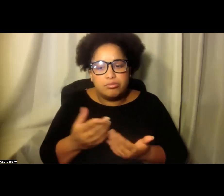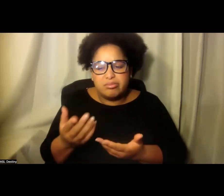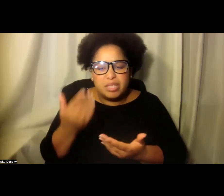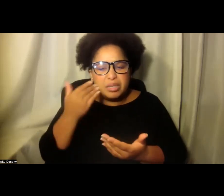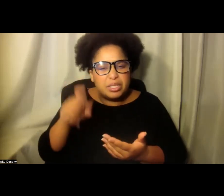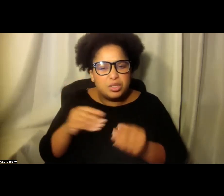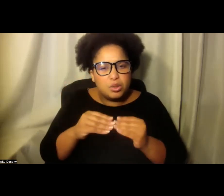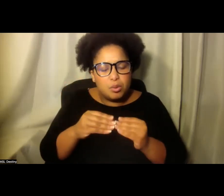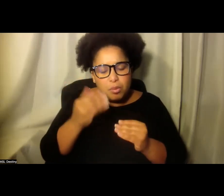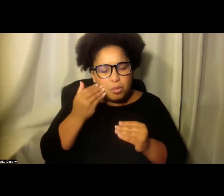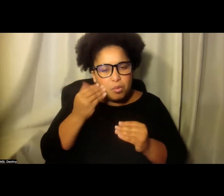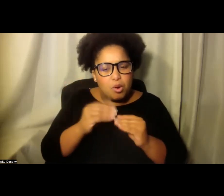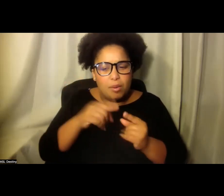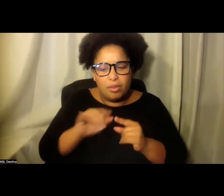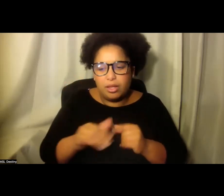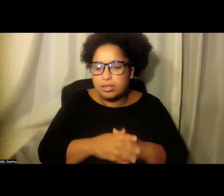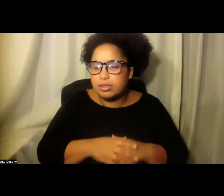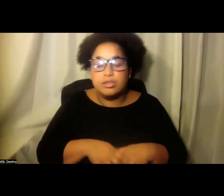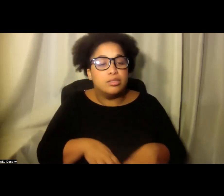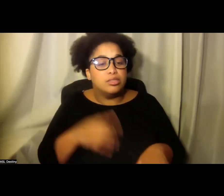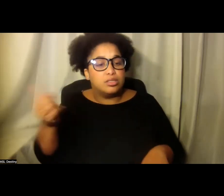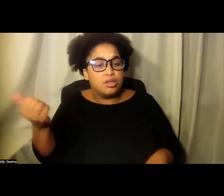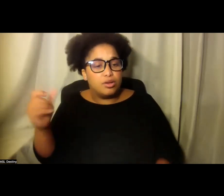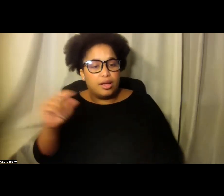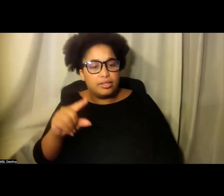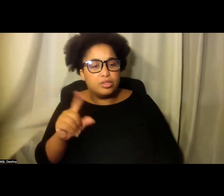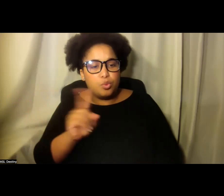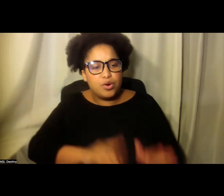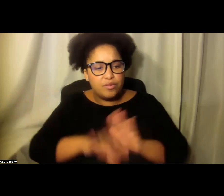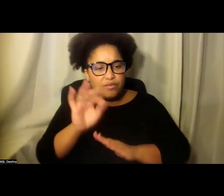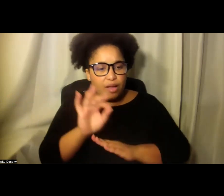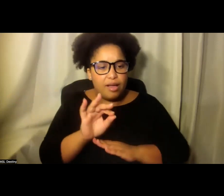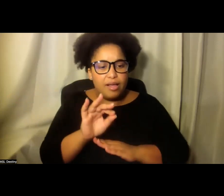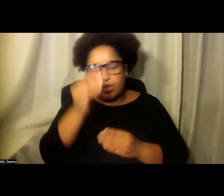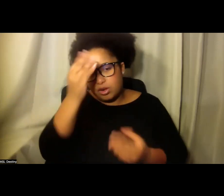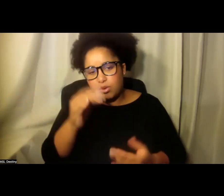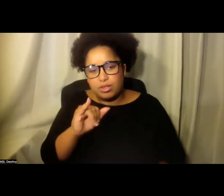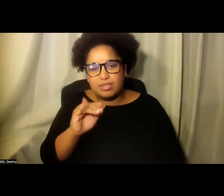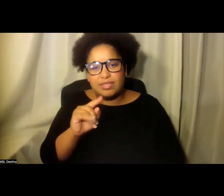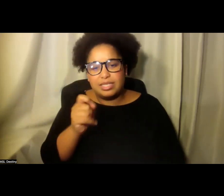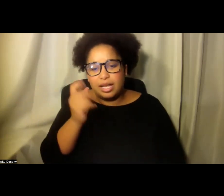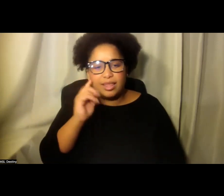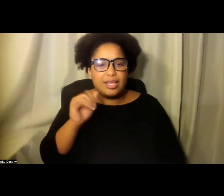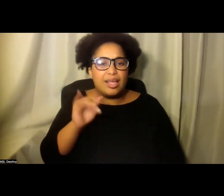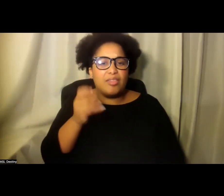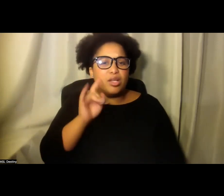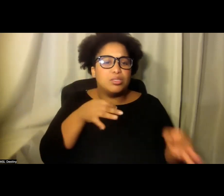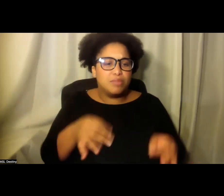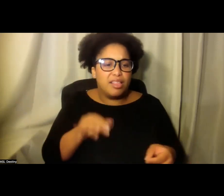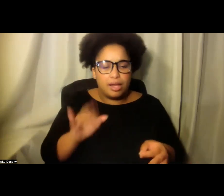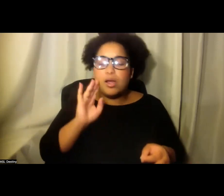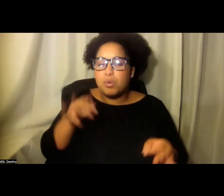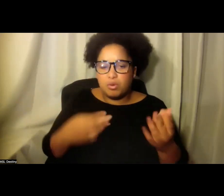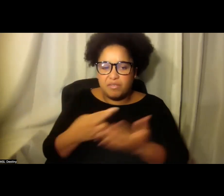And there was a question about where do you find the notice of intent? I think Anthony's going to talk about that. Yeah, I'll go